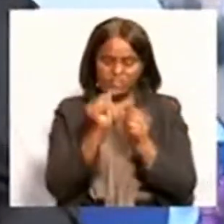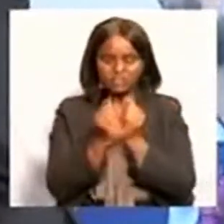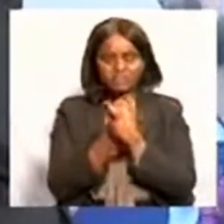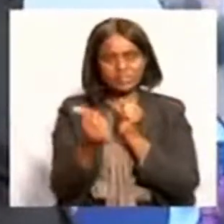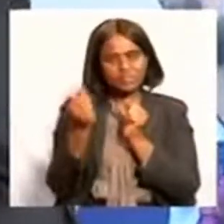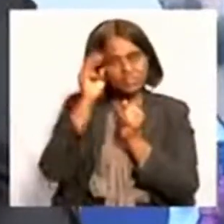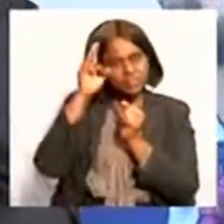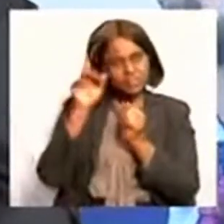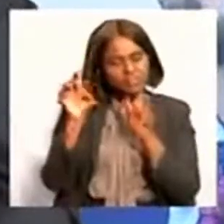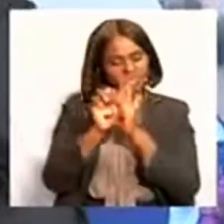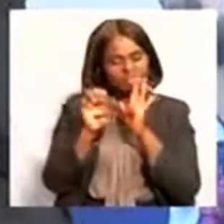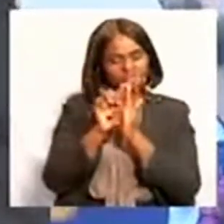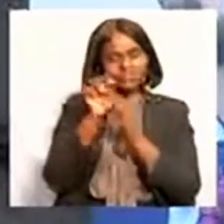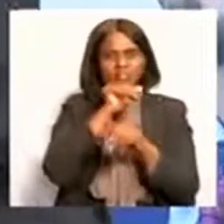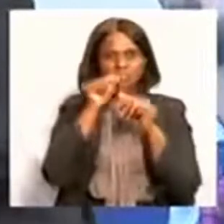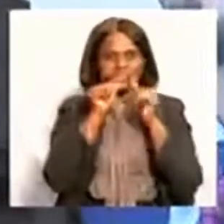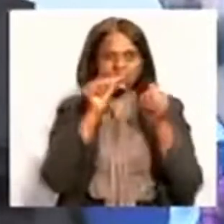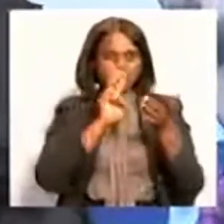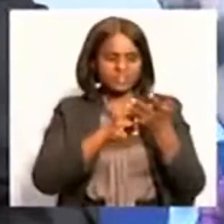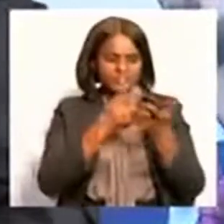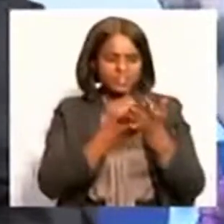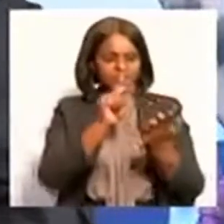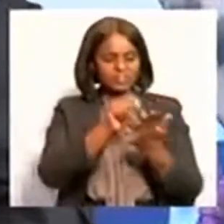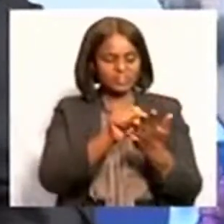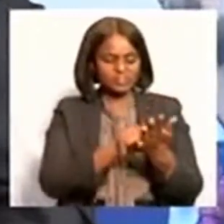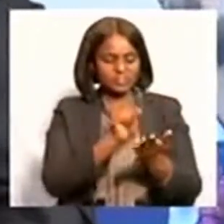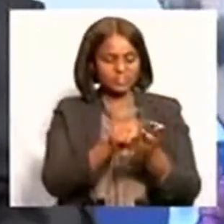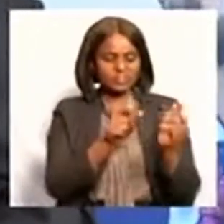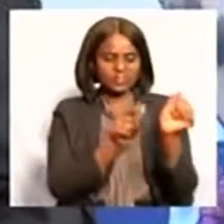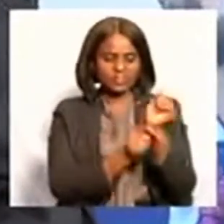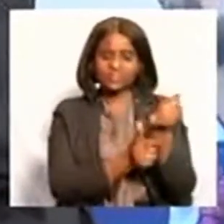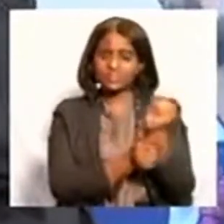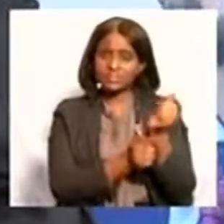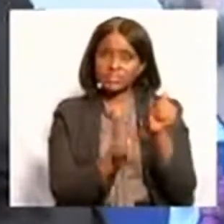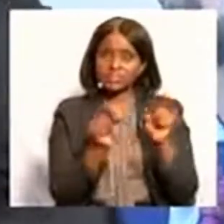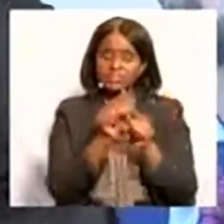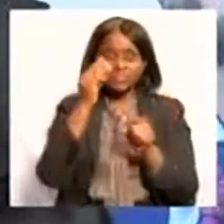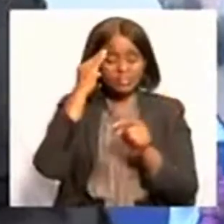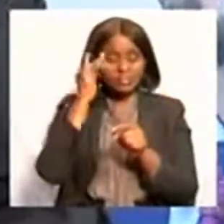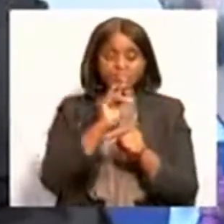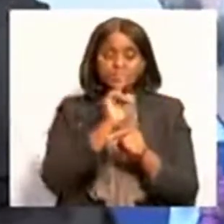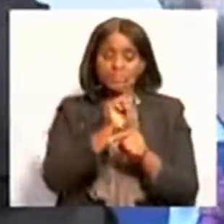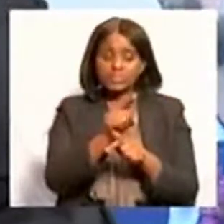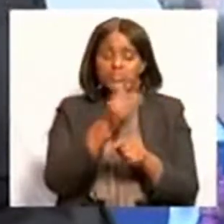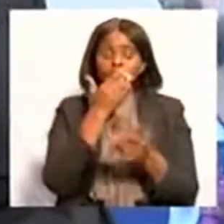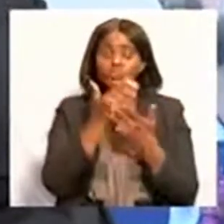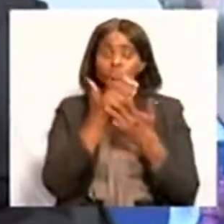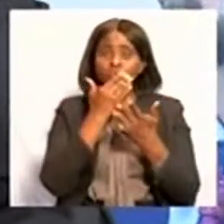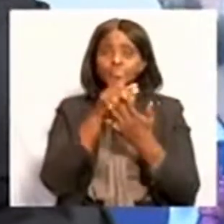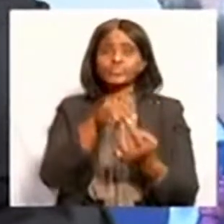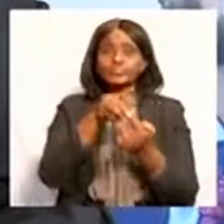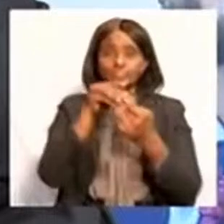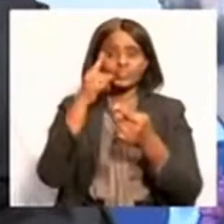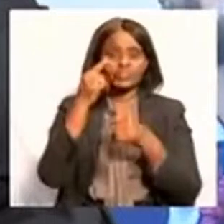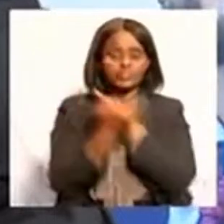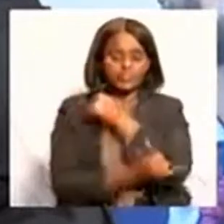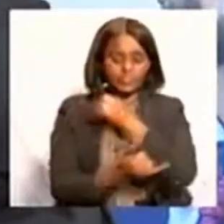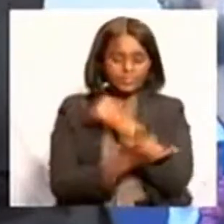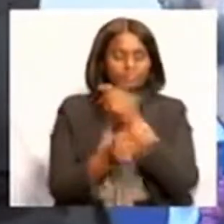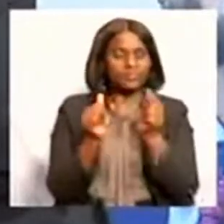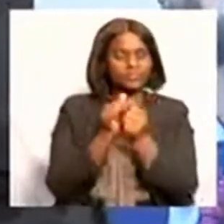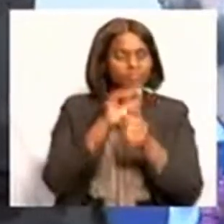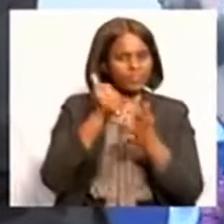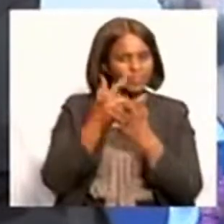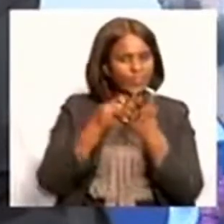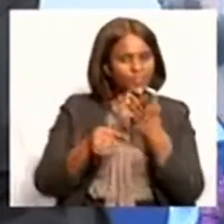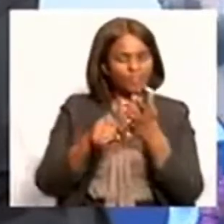ministries like Ministry of Agriculture, witnessed the testing of that maize to confirm that it meets the regulation, the specifications for the country vis-a-vis